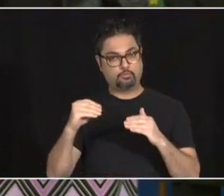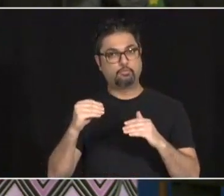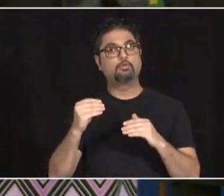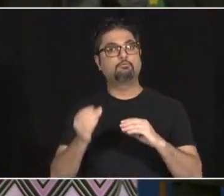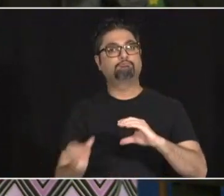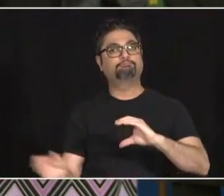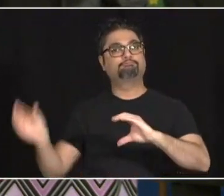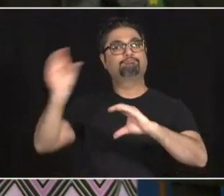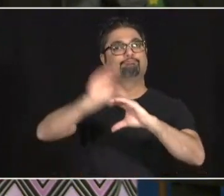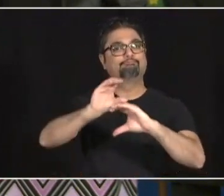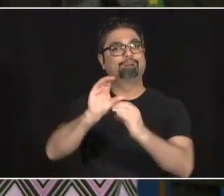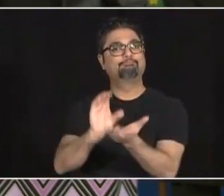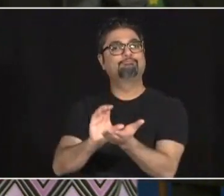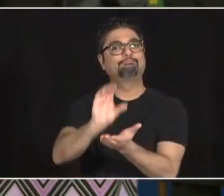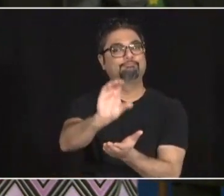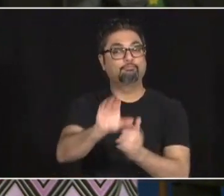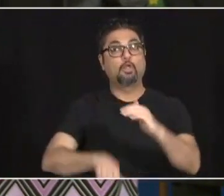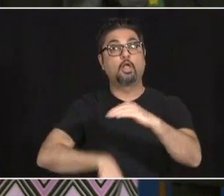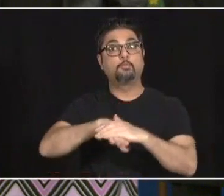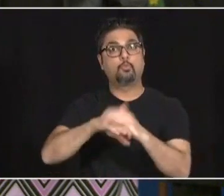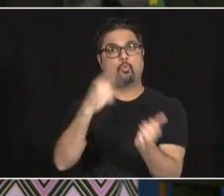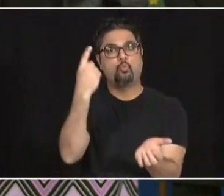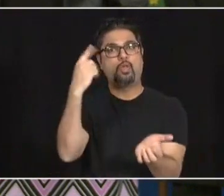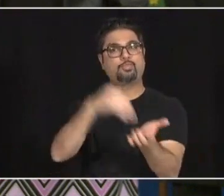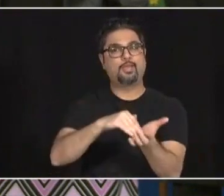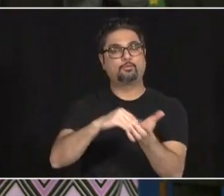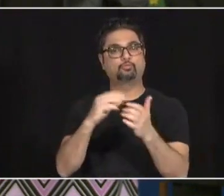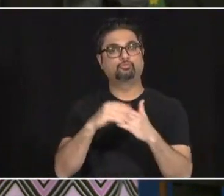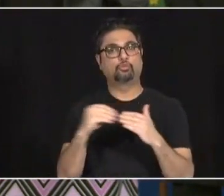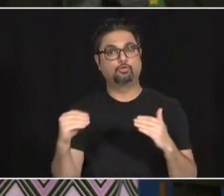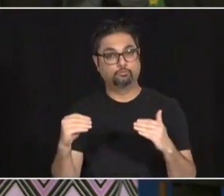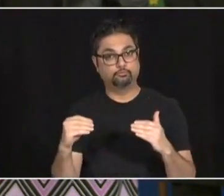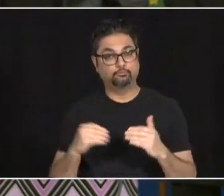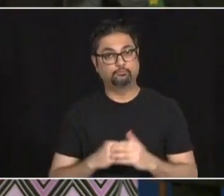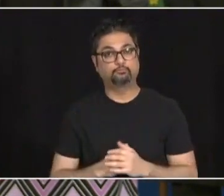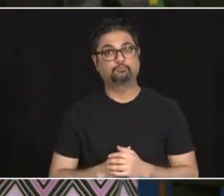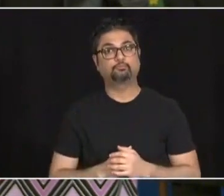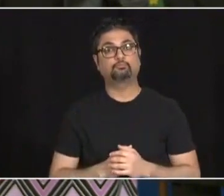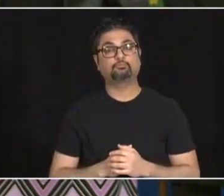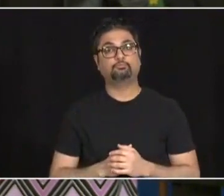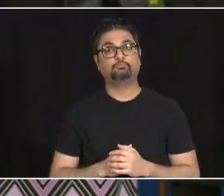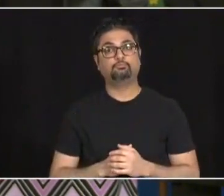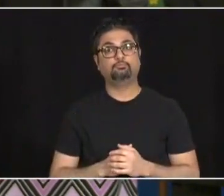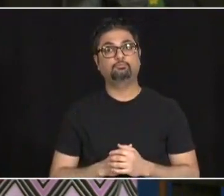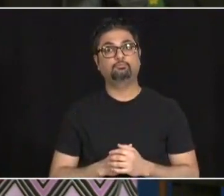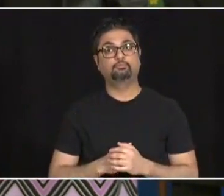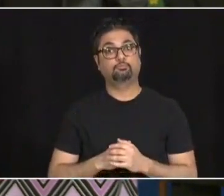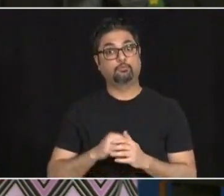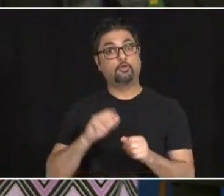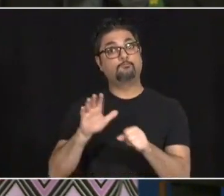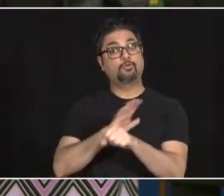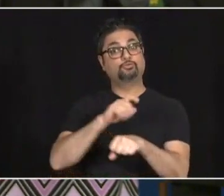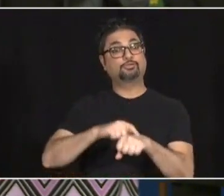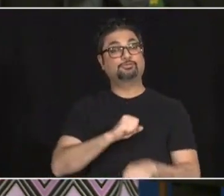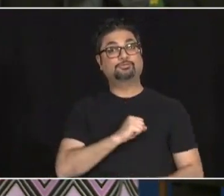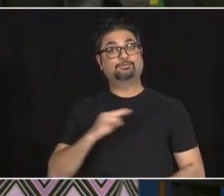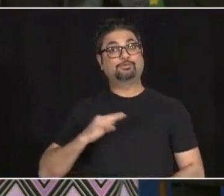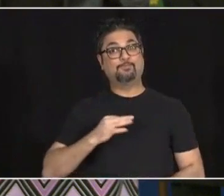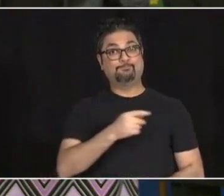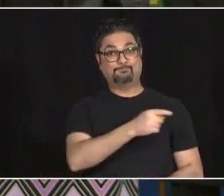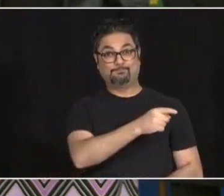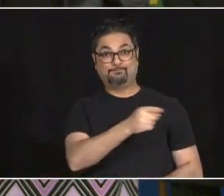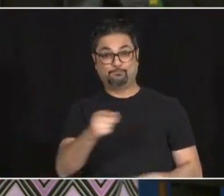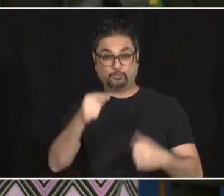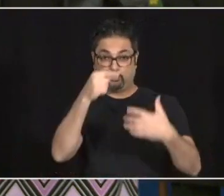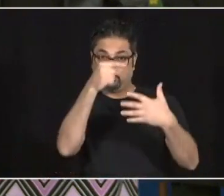weeks. For a full-time PSW, cook, cleaner, nurse, that means about